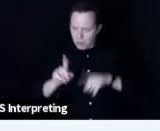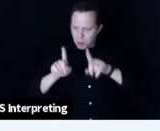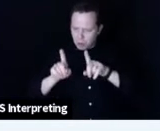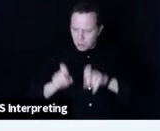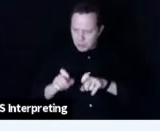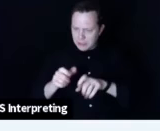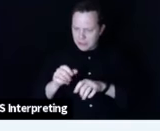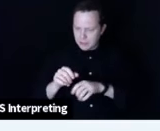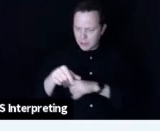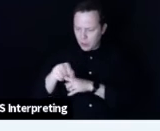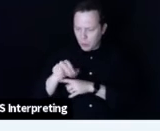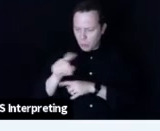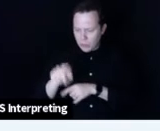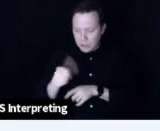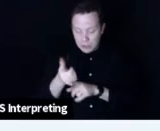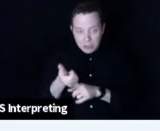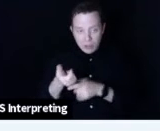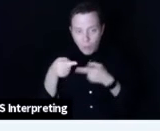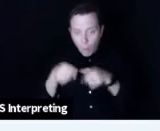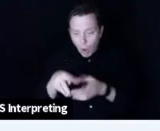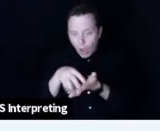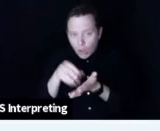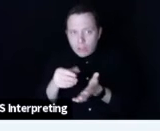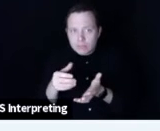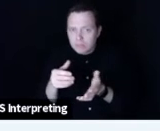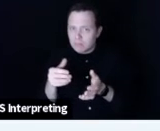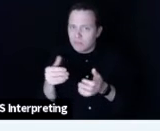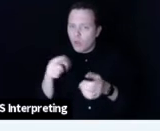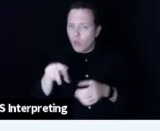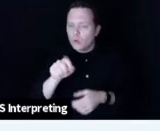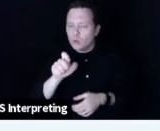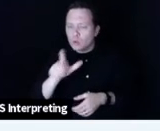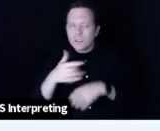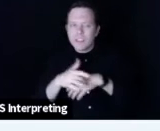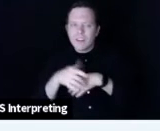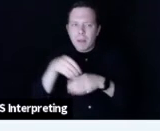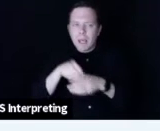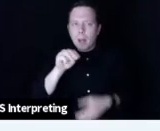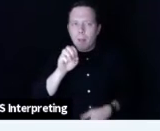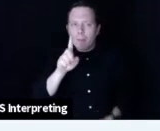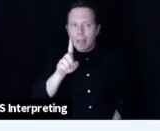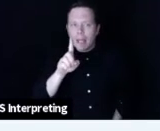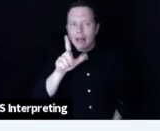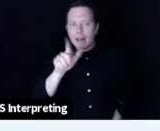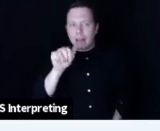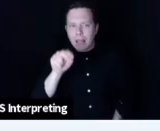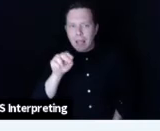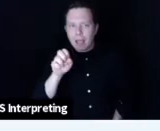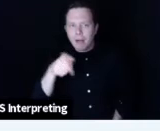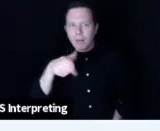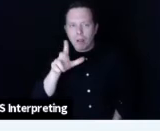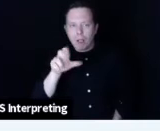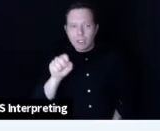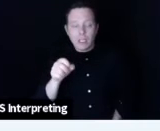are a lot of these great tools available in Medline Plus. Here we have the Understanding Medical Words